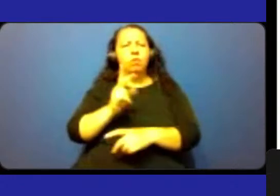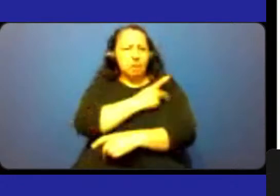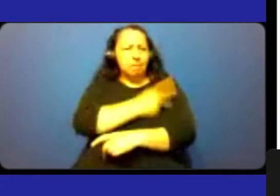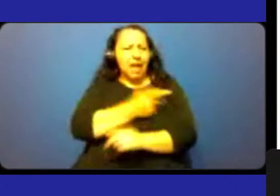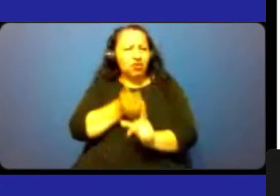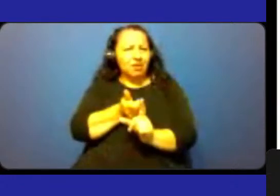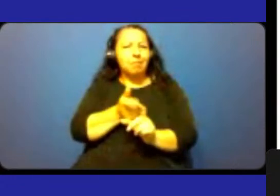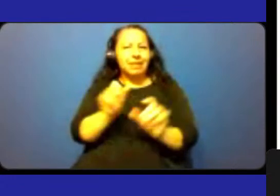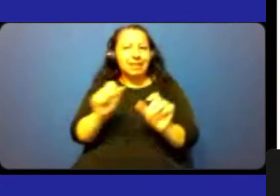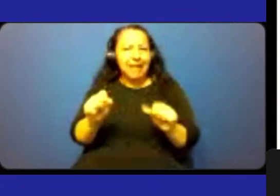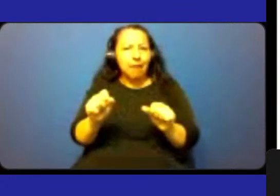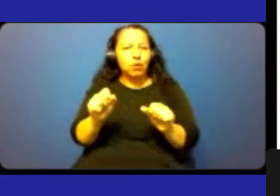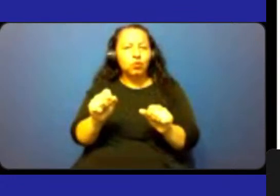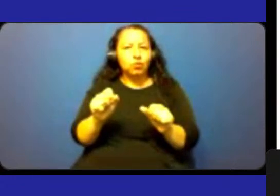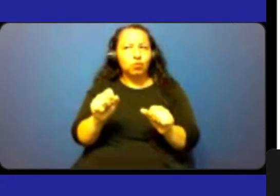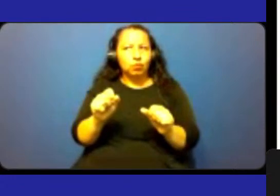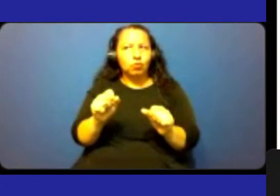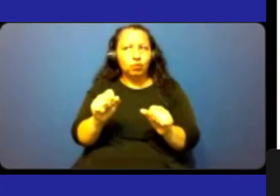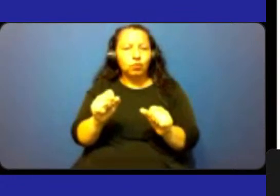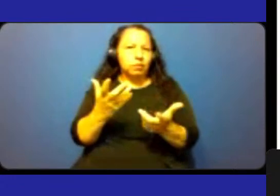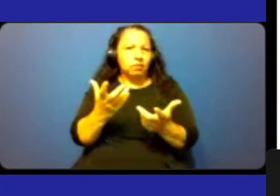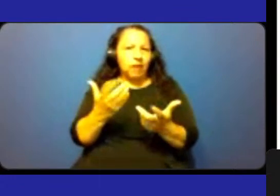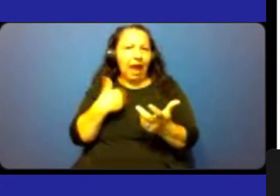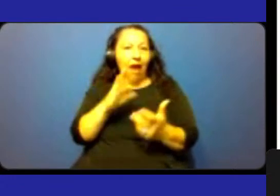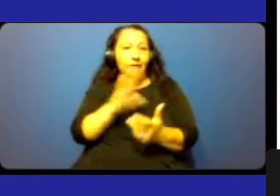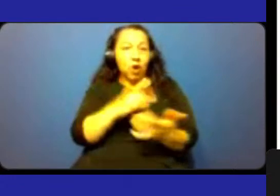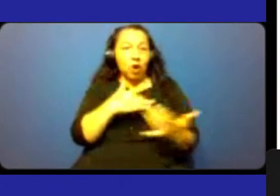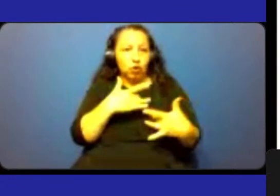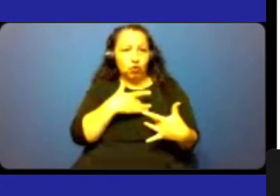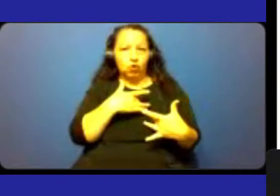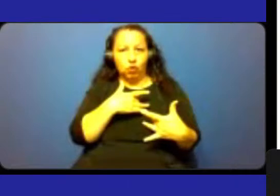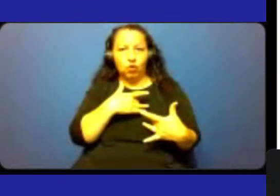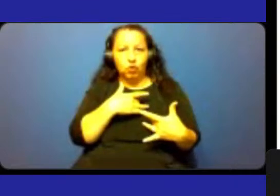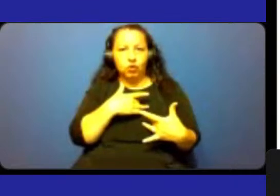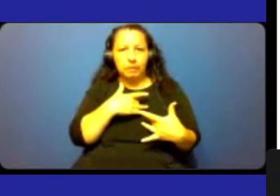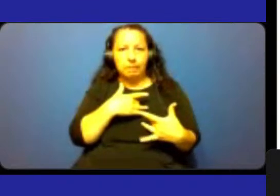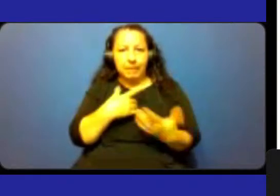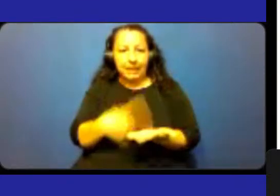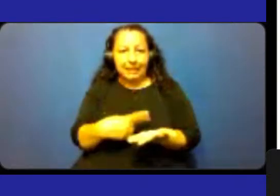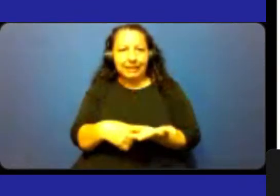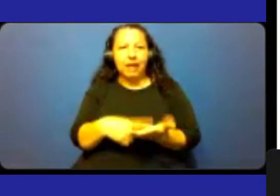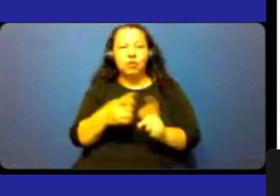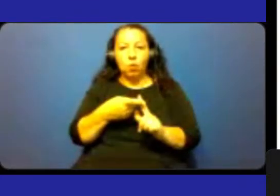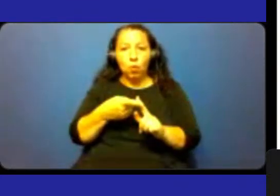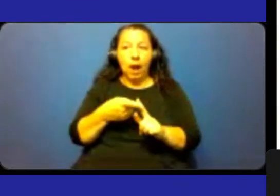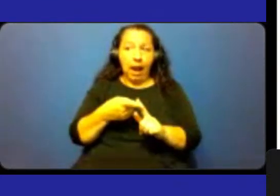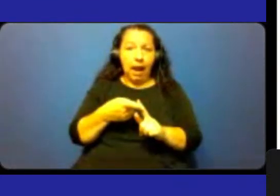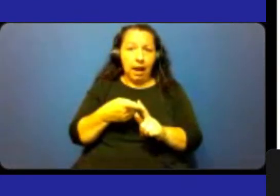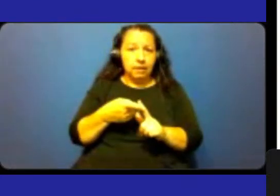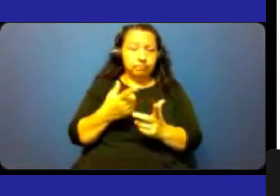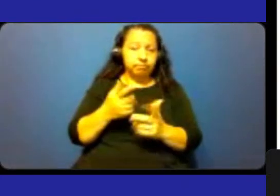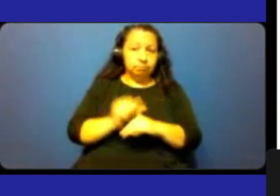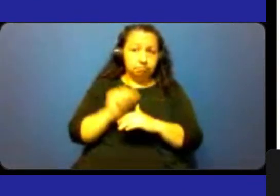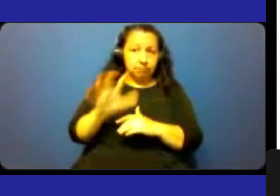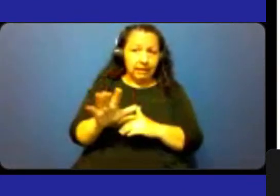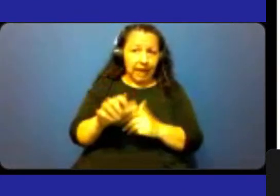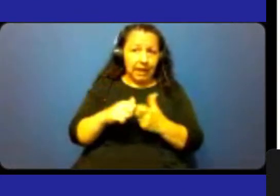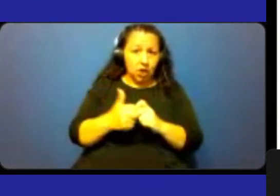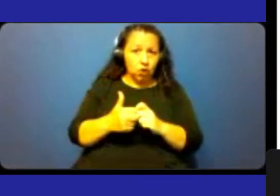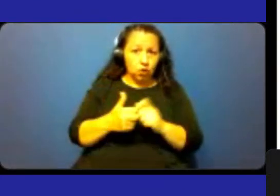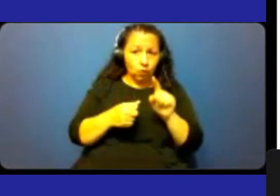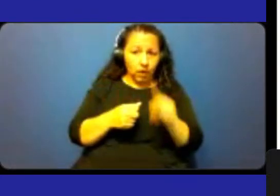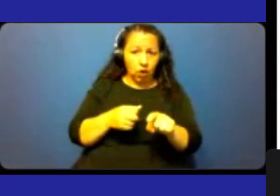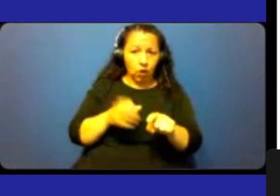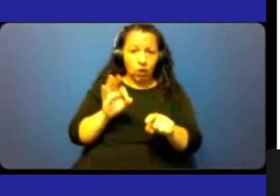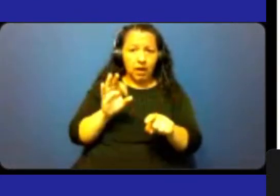heard when they do flag an issue through my chart. Somebody, responds to